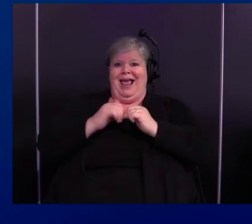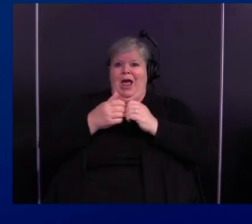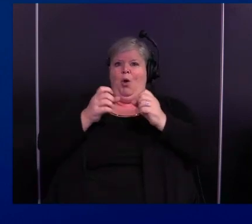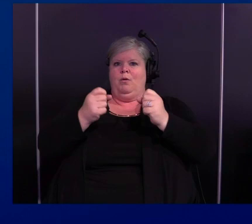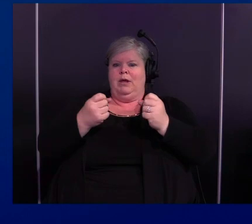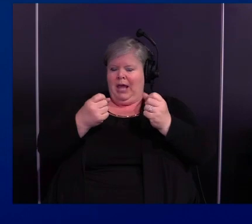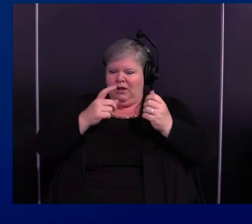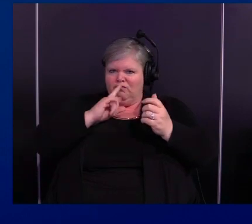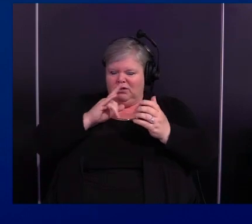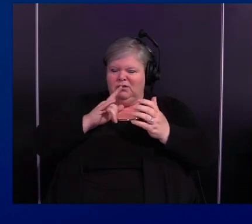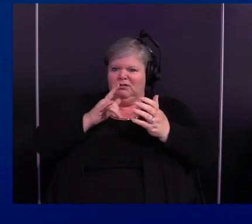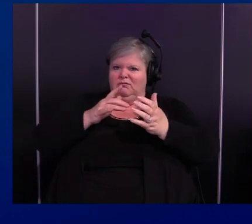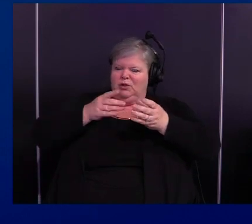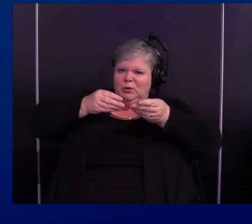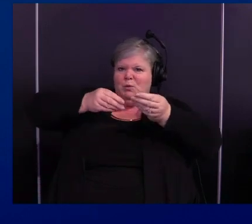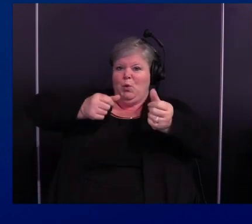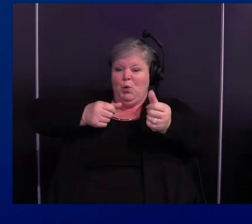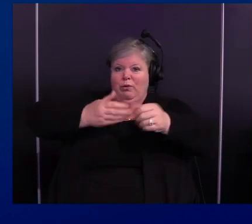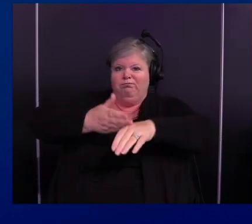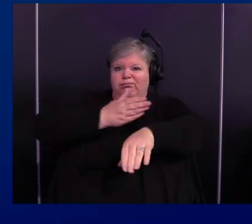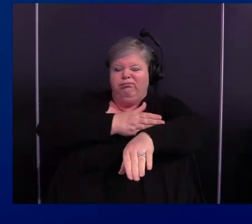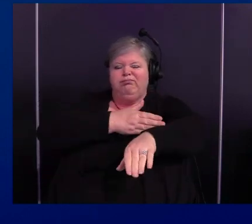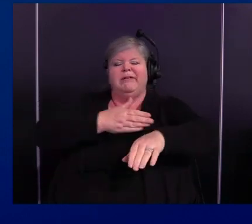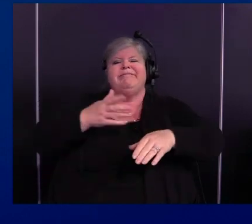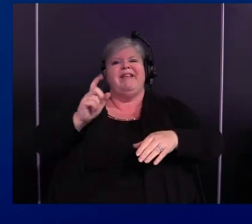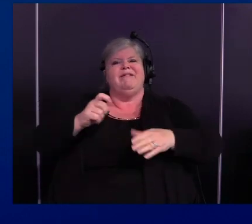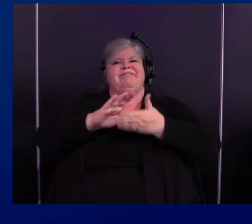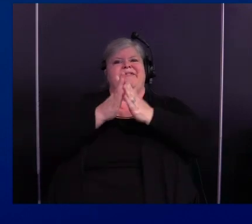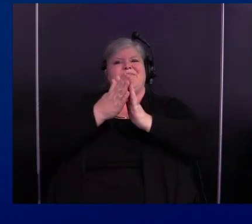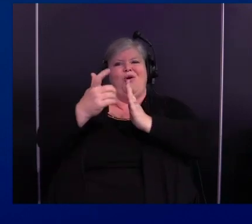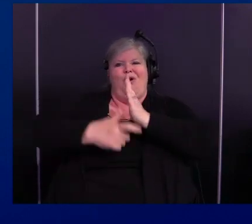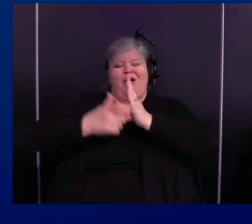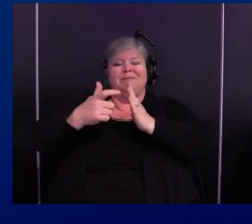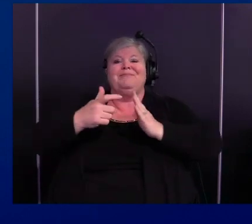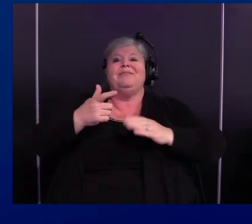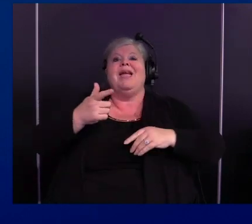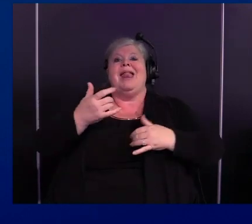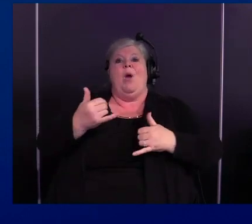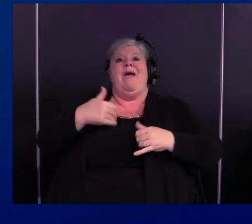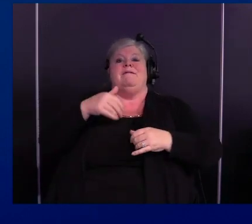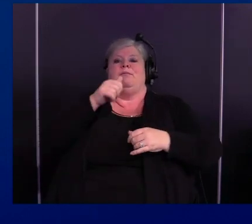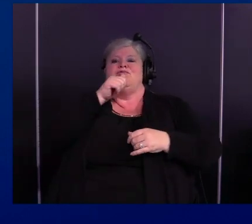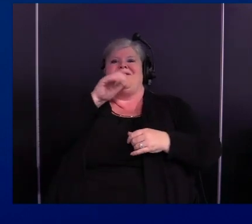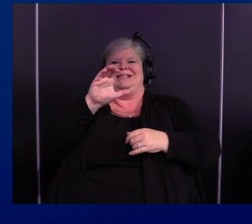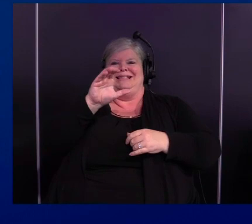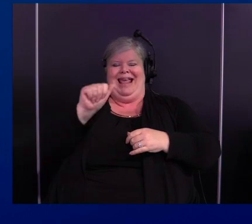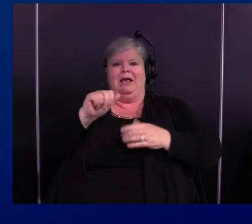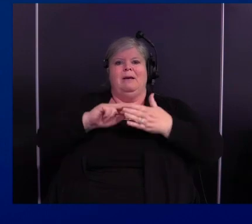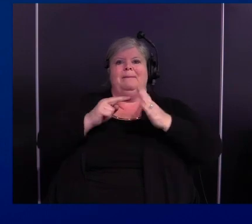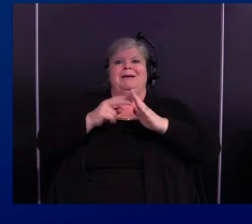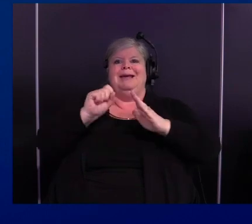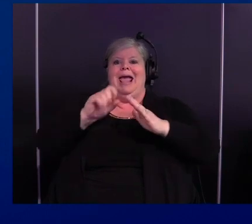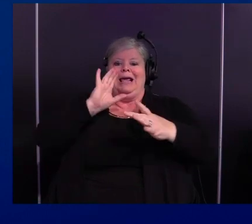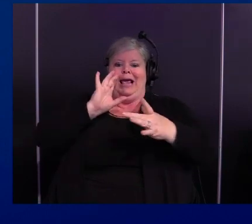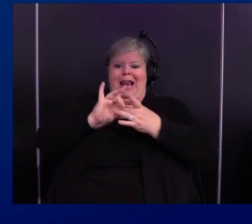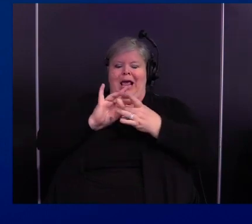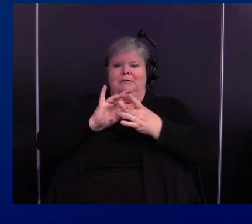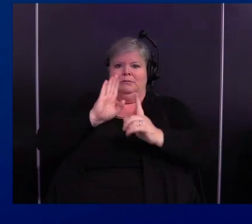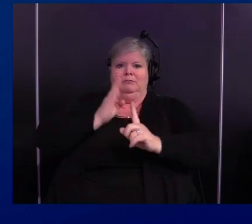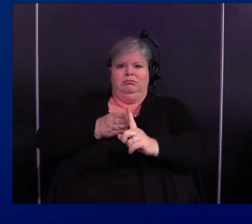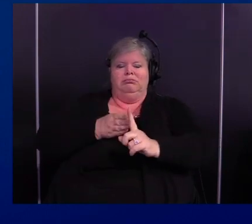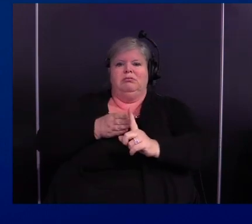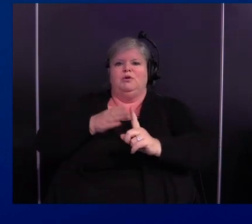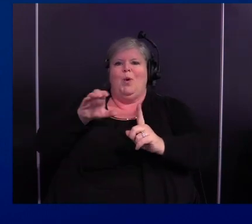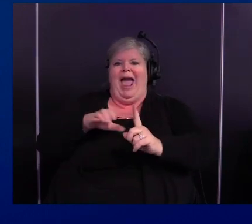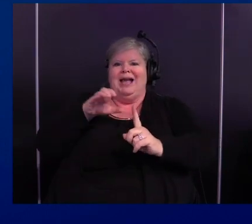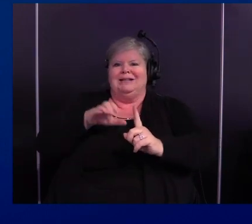is to automate it. So one of the things we launched with private CA is the ability to connect into Active Directory, so that when you've